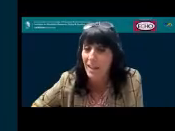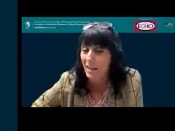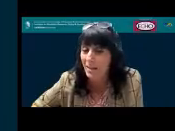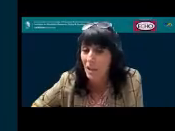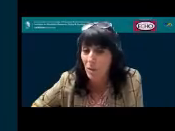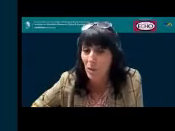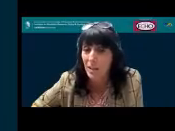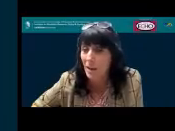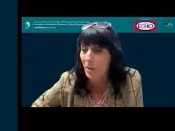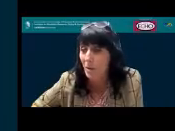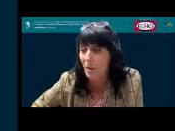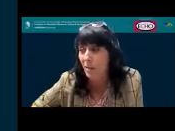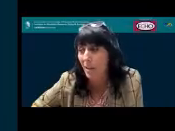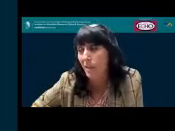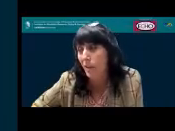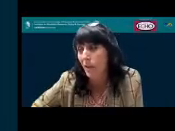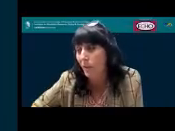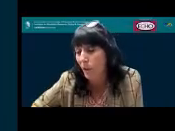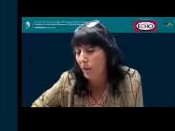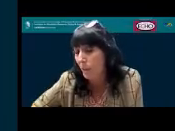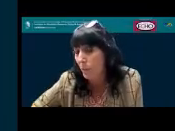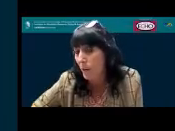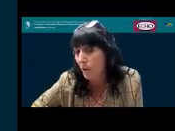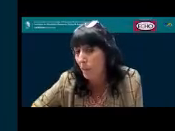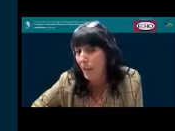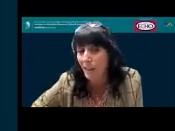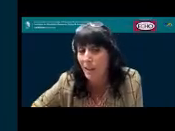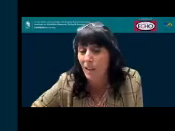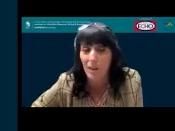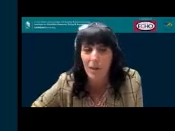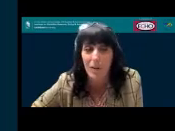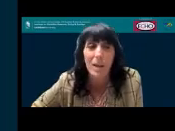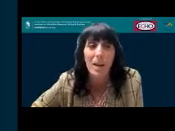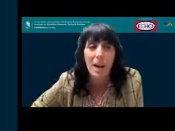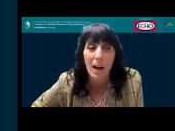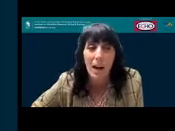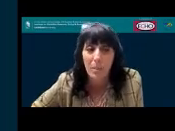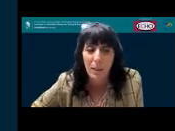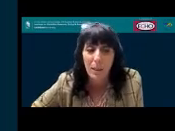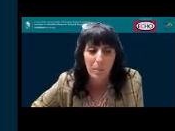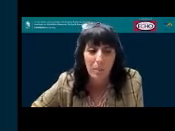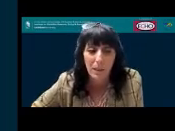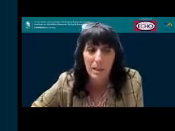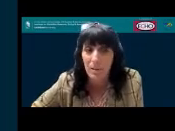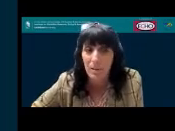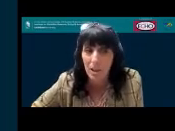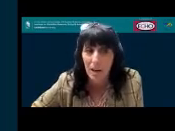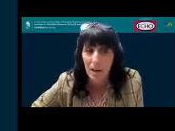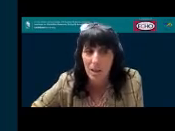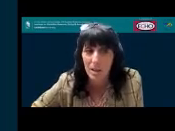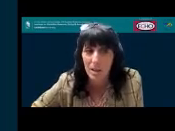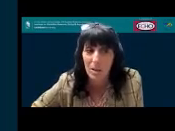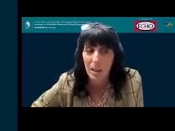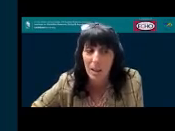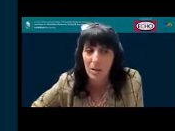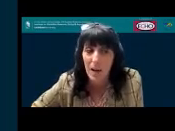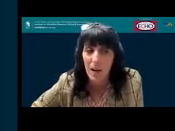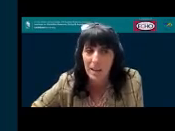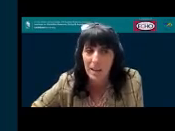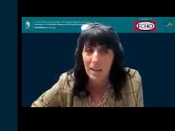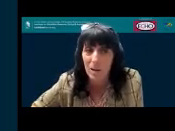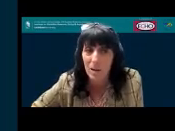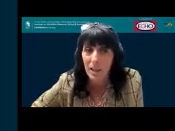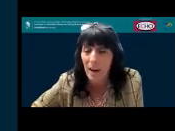families and individuals that we work with. So if you ever want to go back and look at those, please reach out to us and we'll get